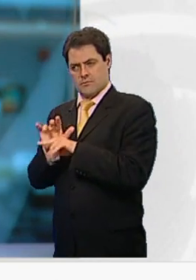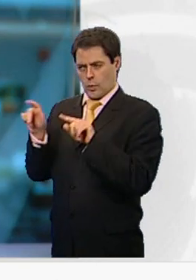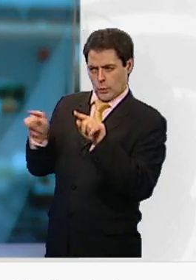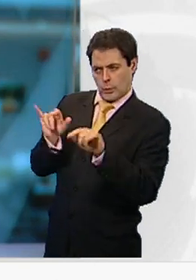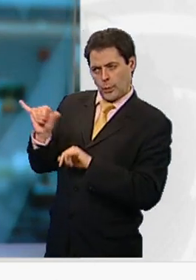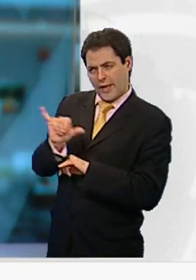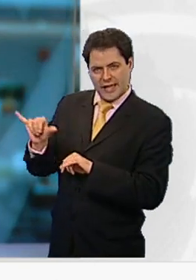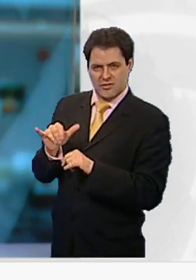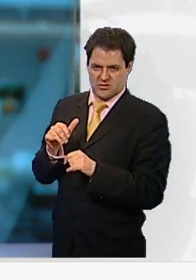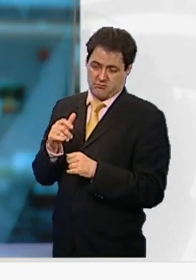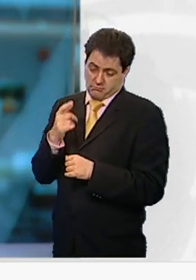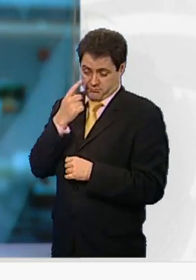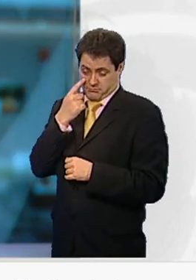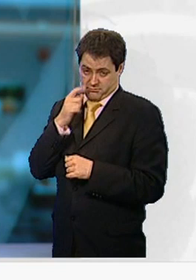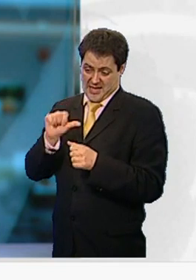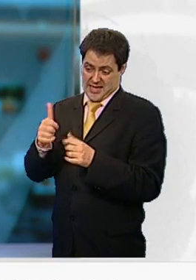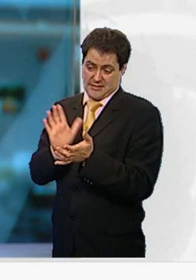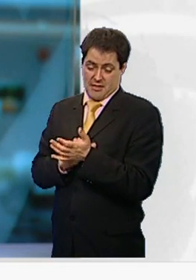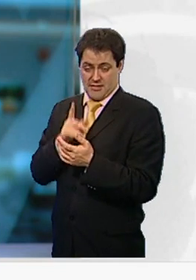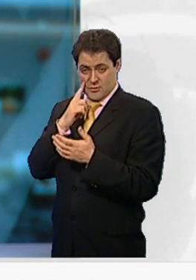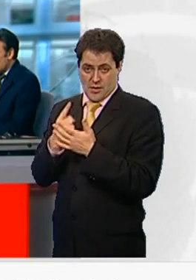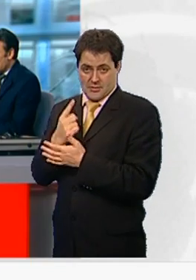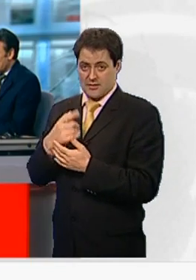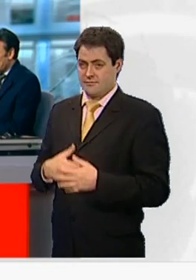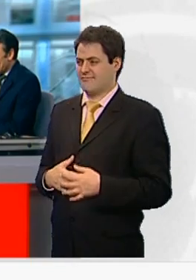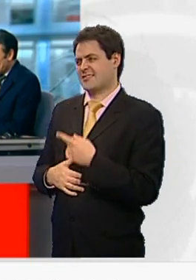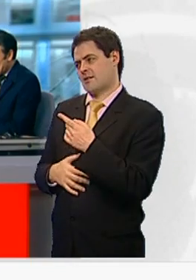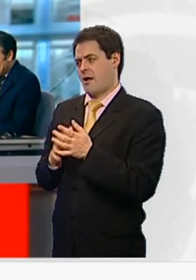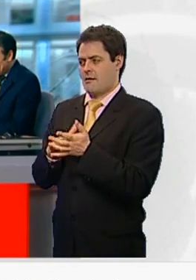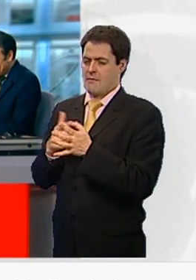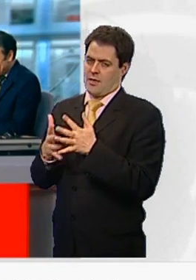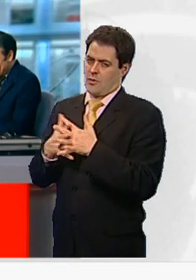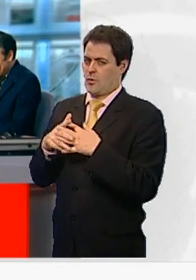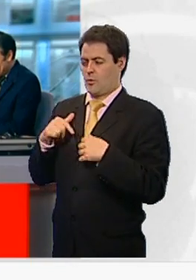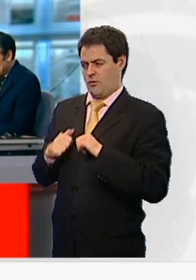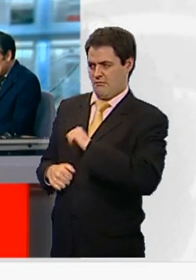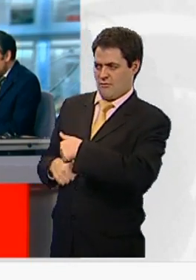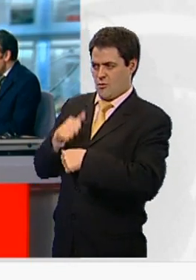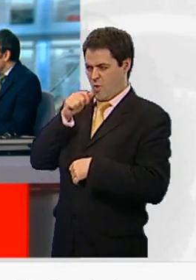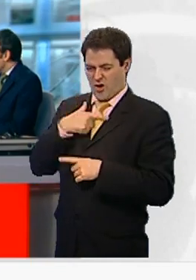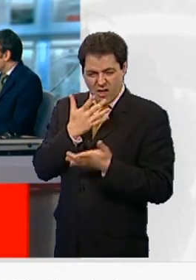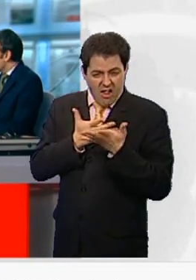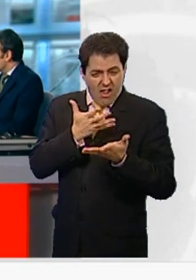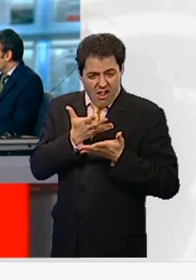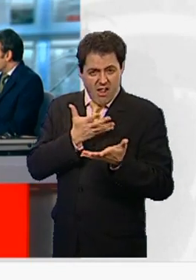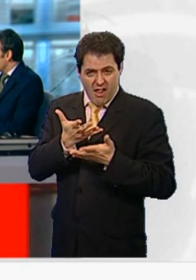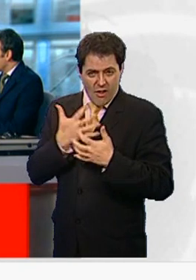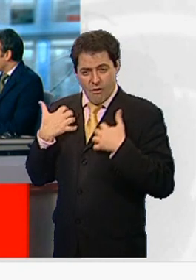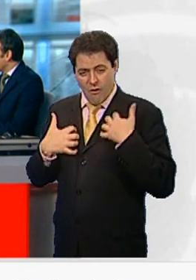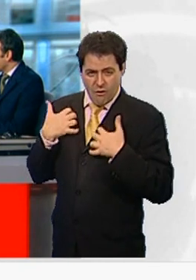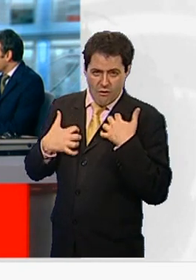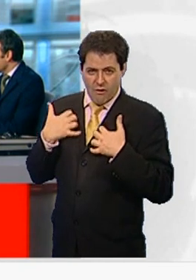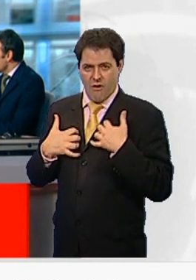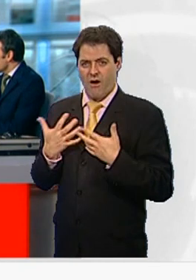close race between those two when it comes to the big one next month. Matthew knows that I could keep talking to you for much, much longer. I'm a